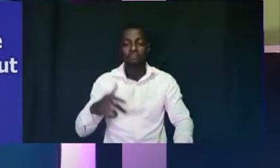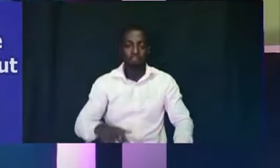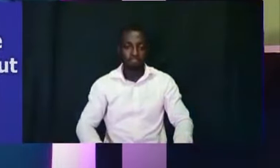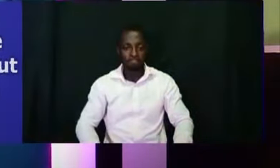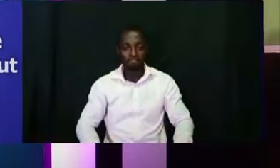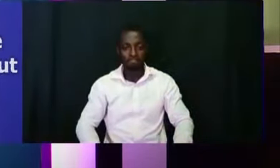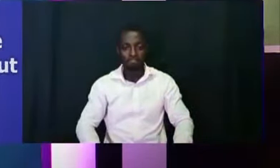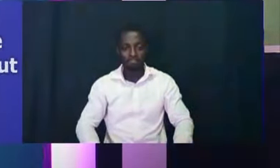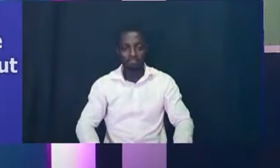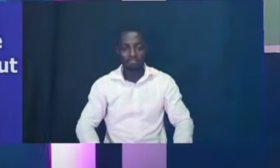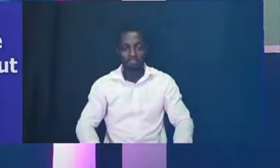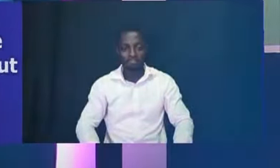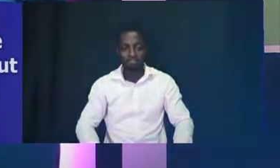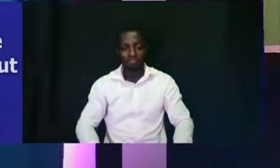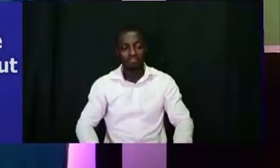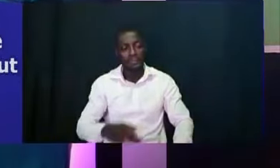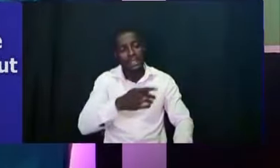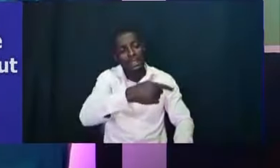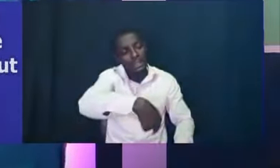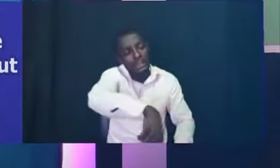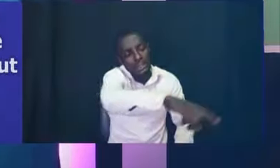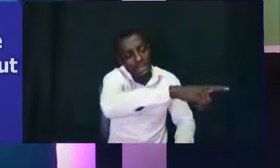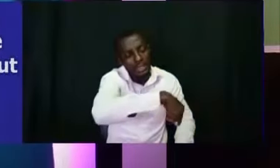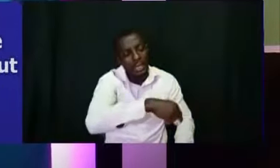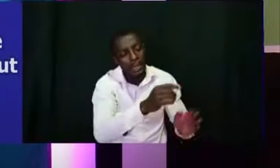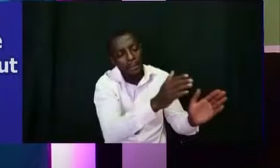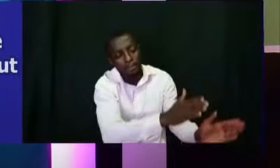Acts 28:23. They arranged to meet Paul